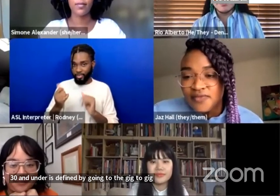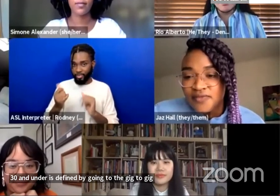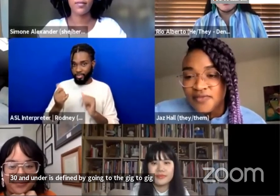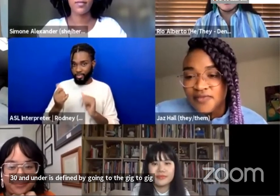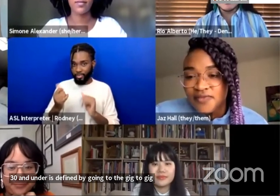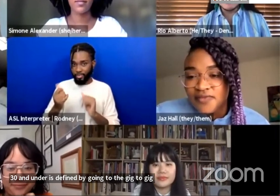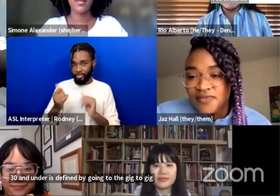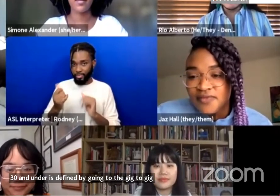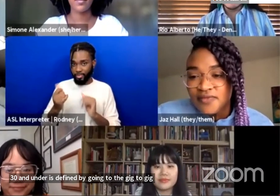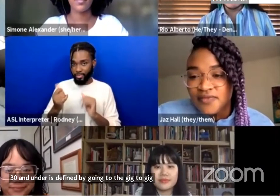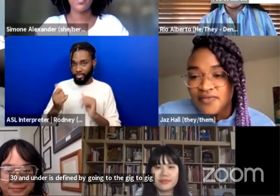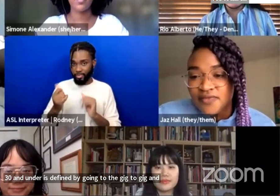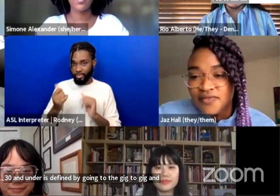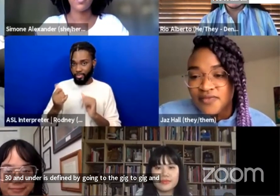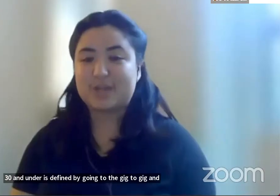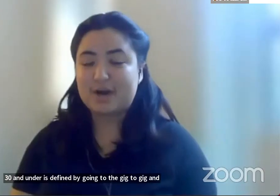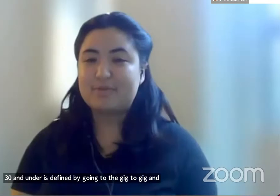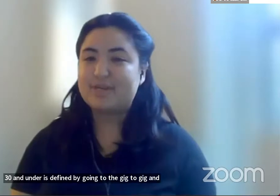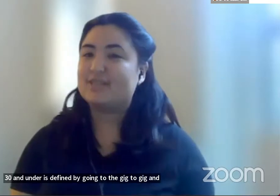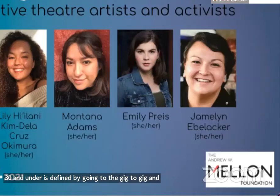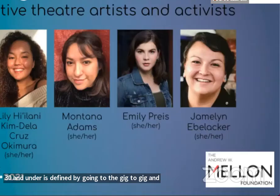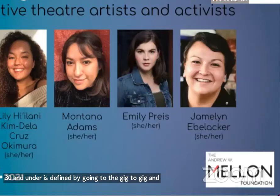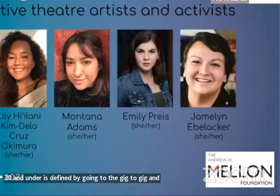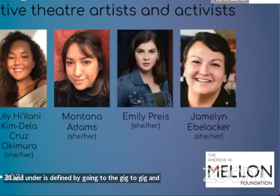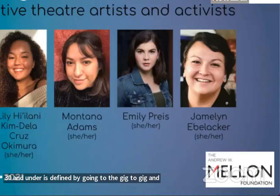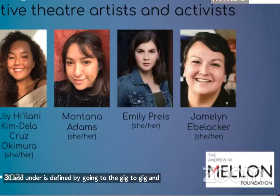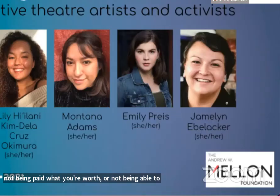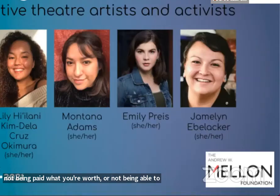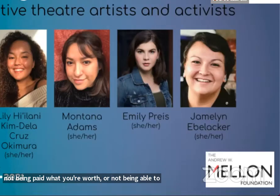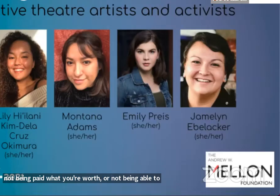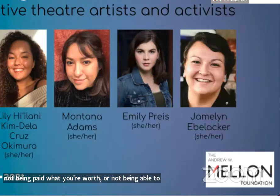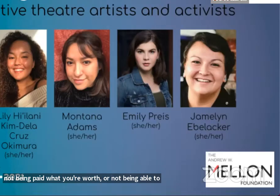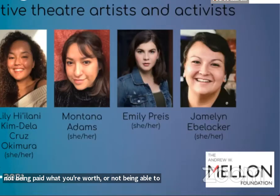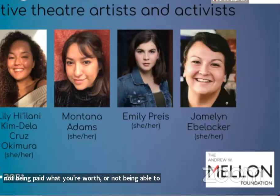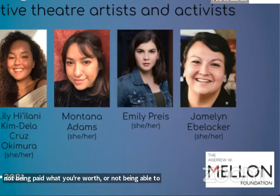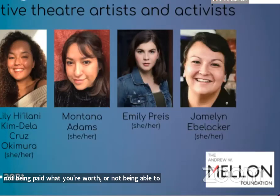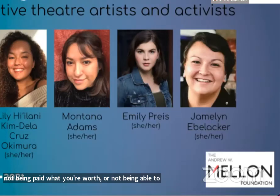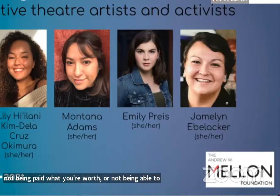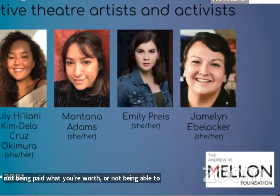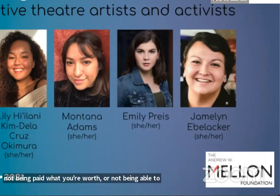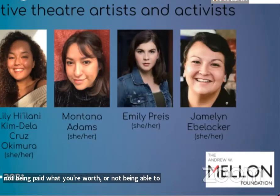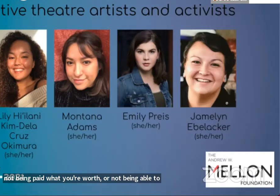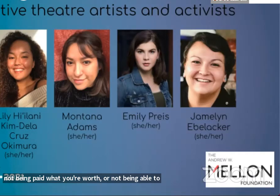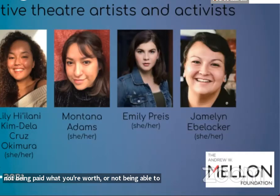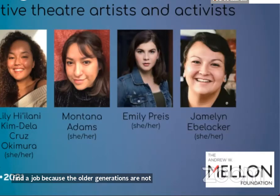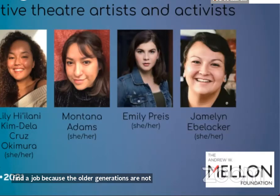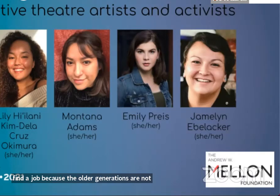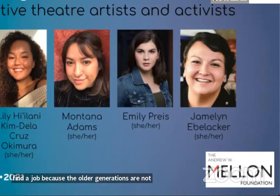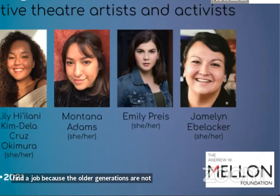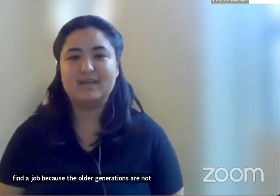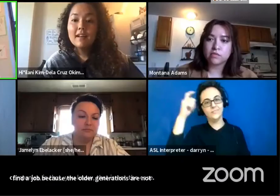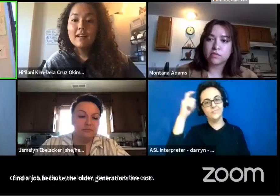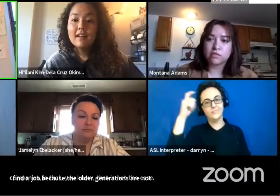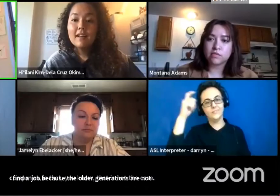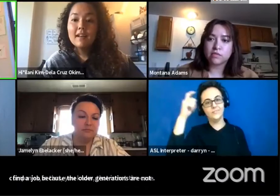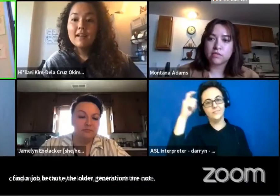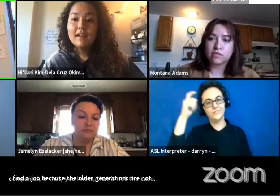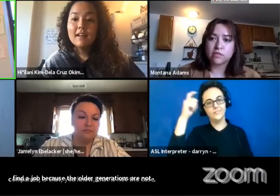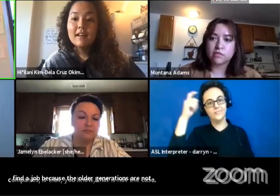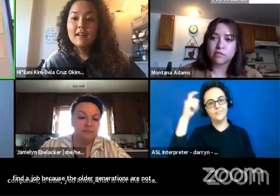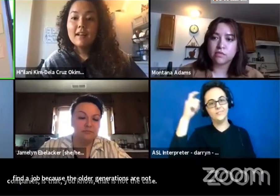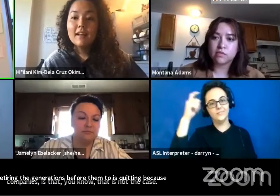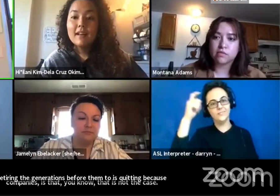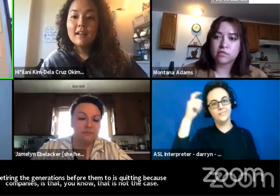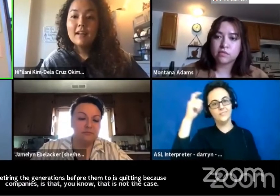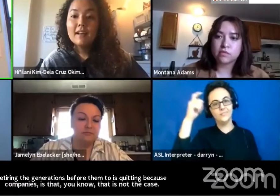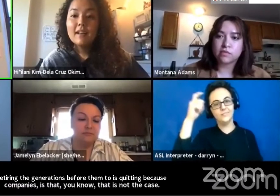paid what you're worth or not being able to find a job because the older generations are not retiring the generations before them did it's quitting